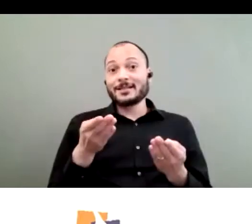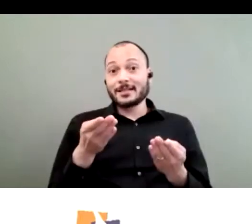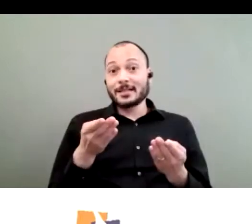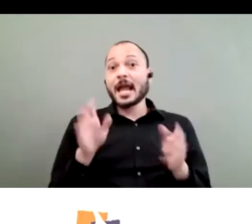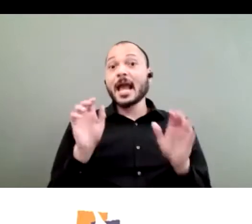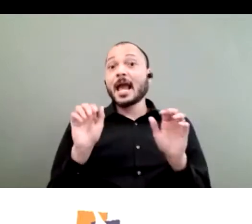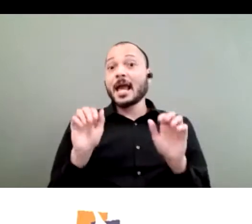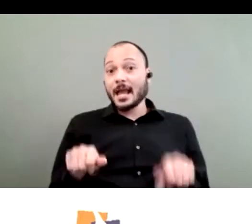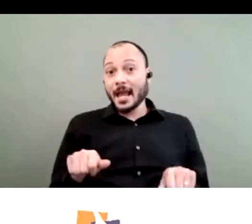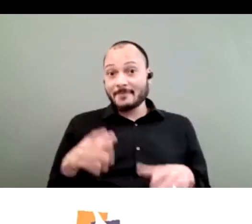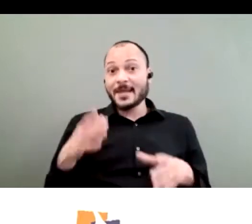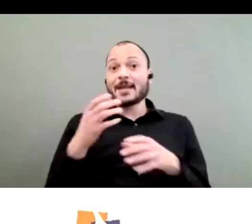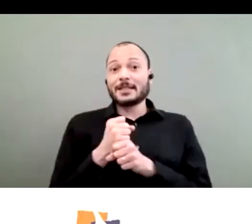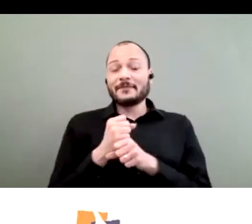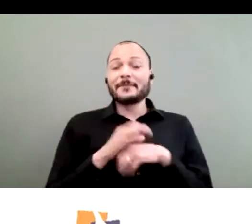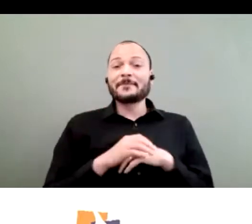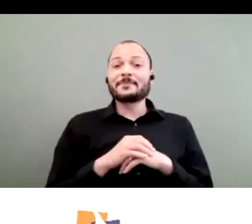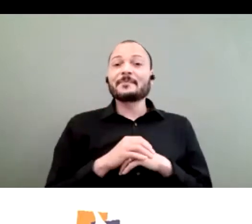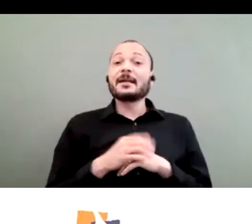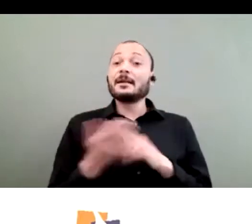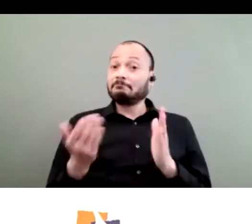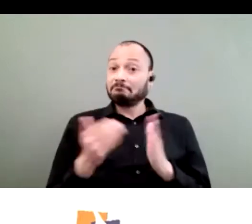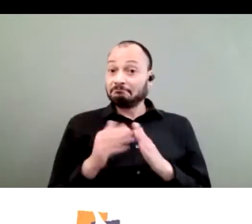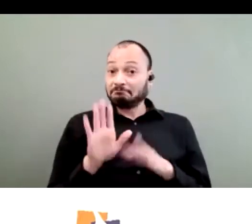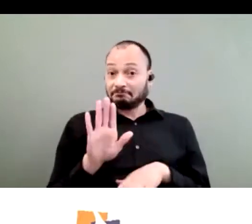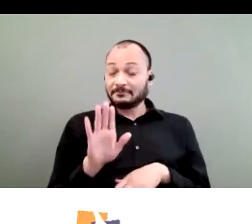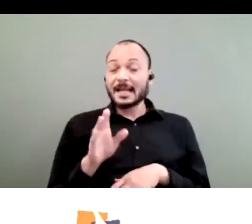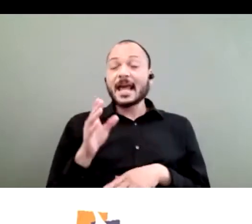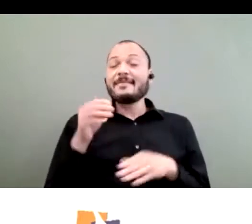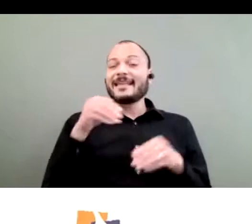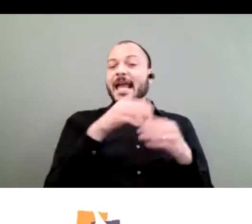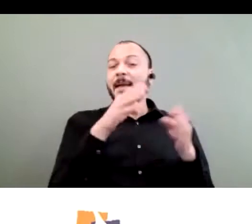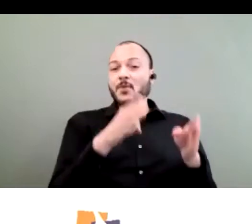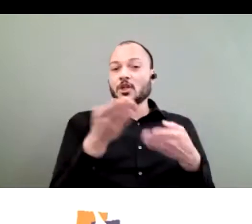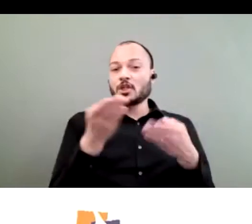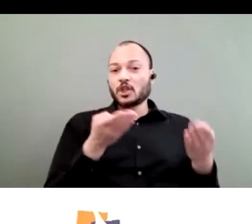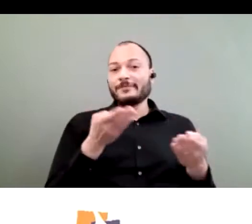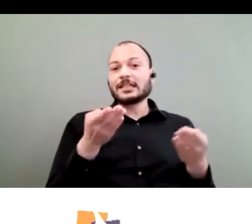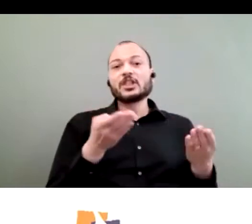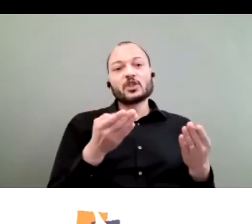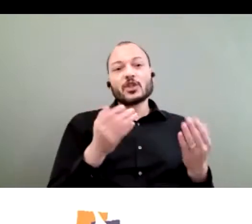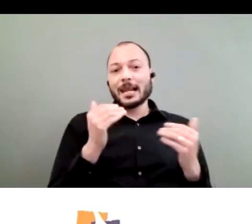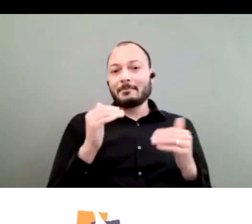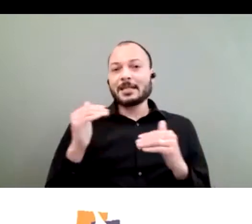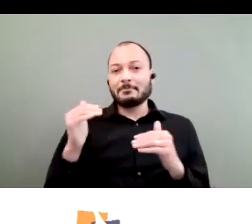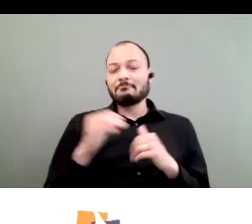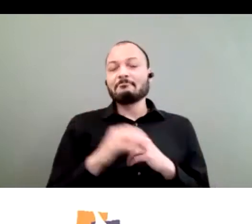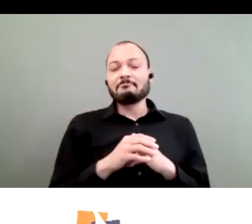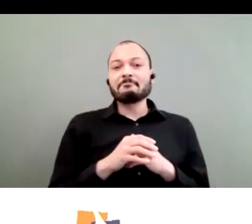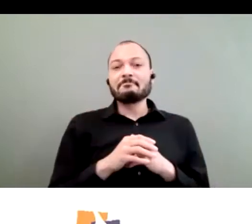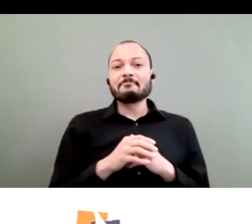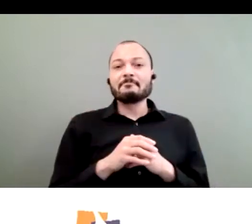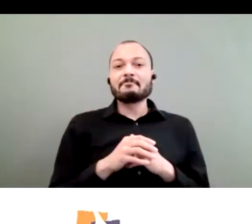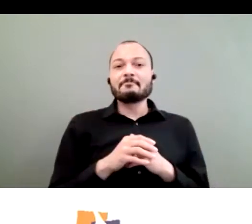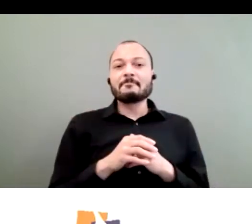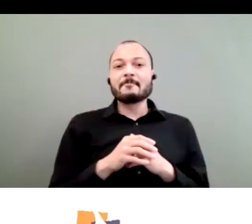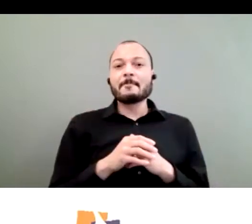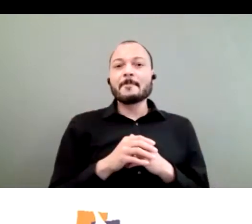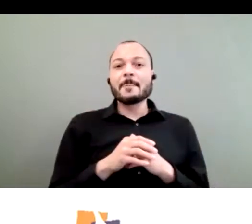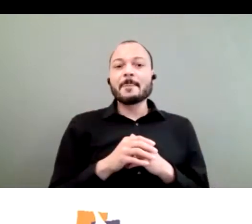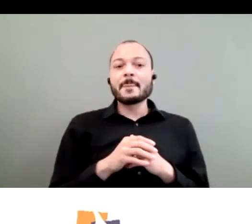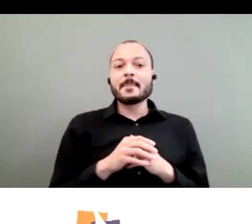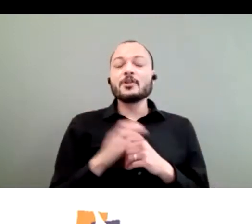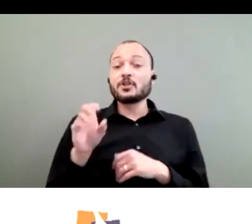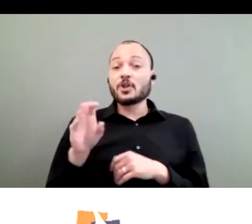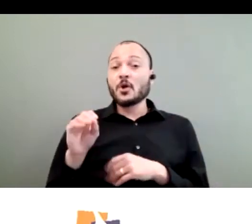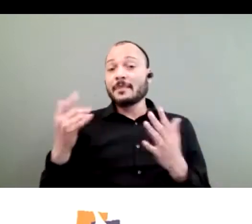can be received. Again, though, the in-person services, they're very, very limited. So at this